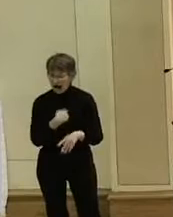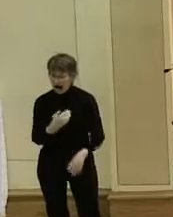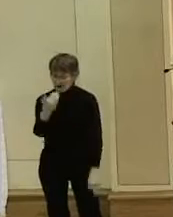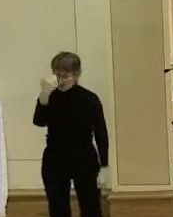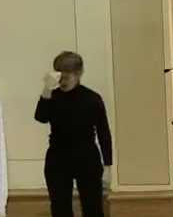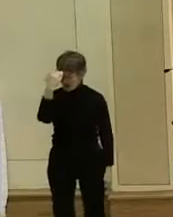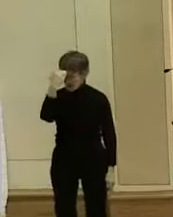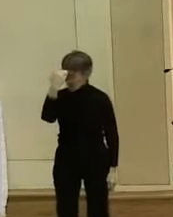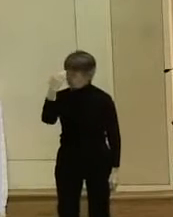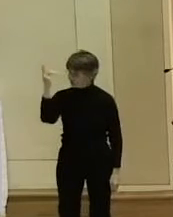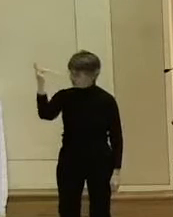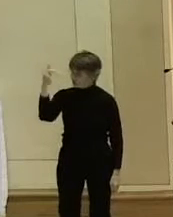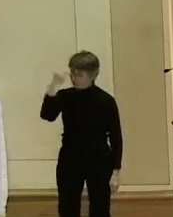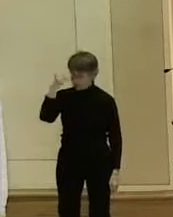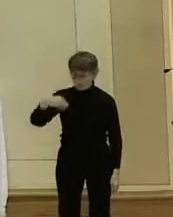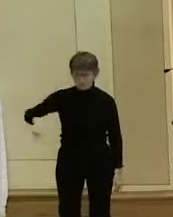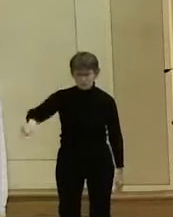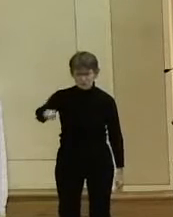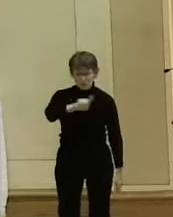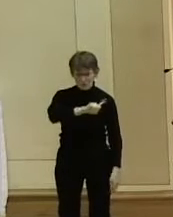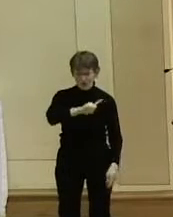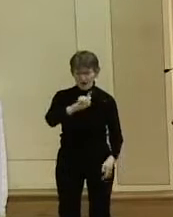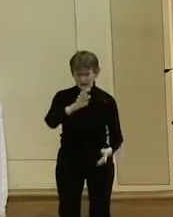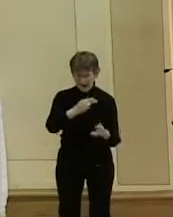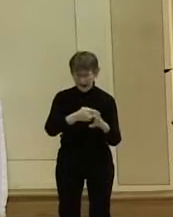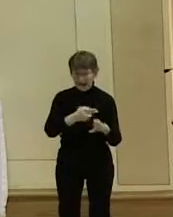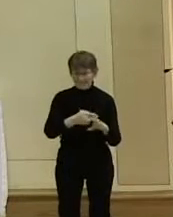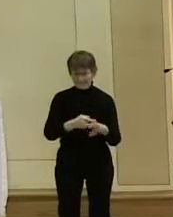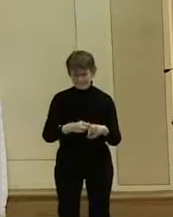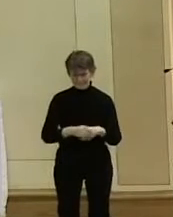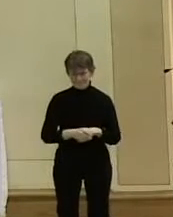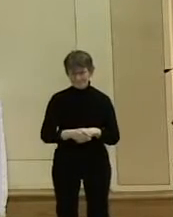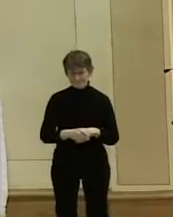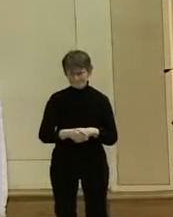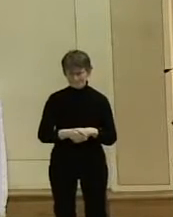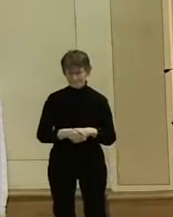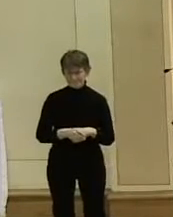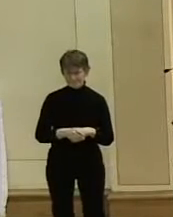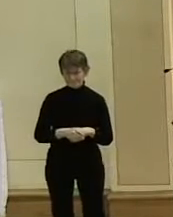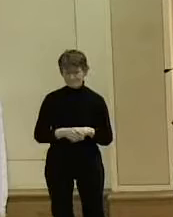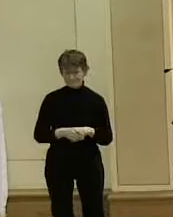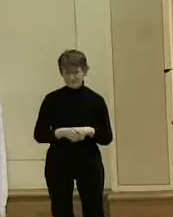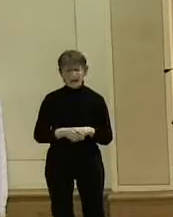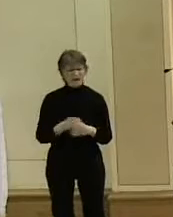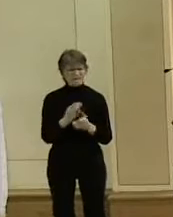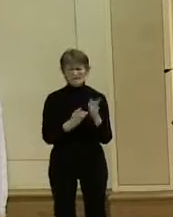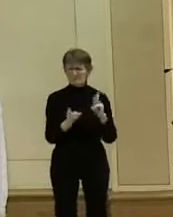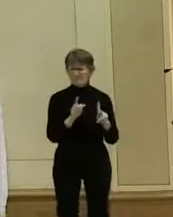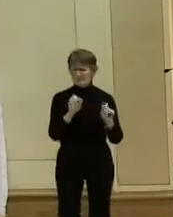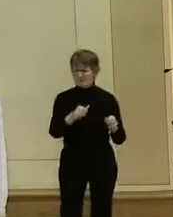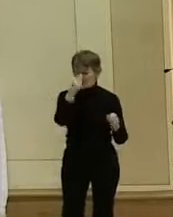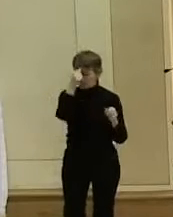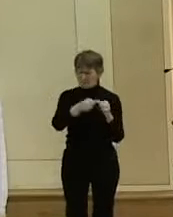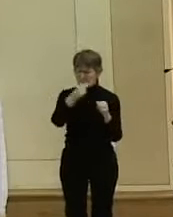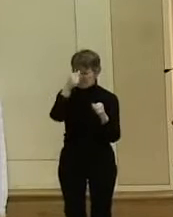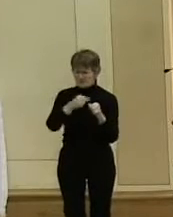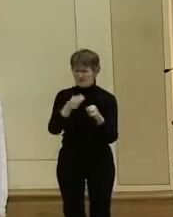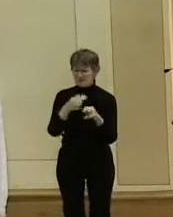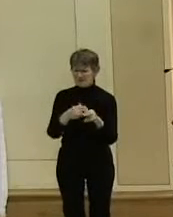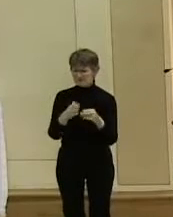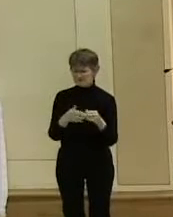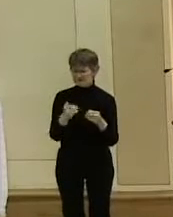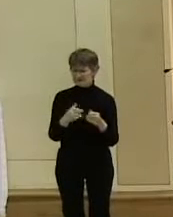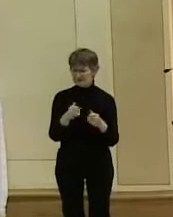name. Some people have an uncanny ability to know people's names. Sometimes